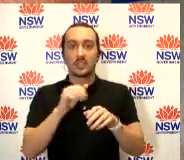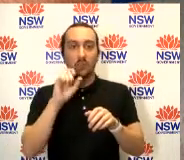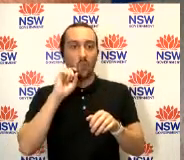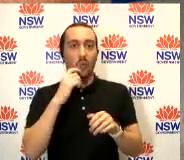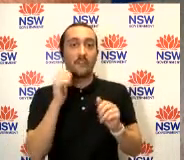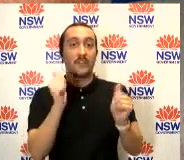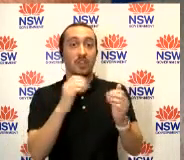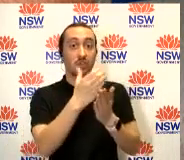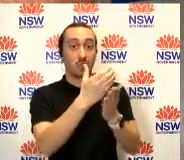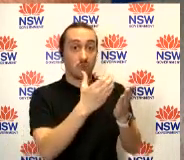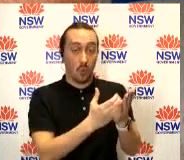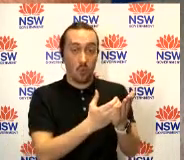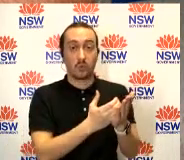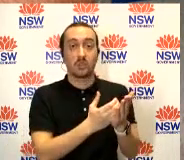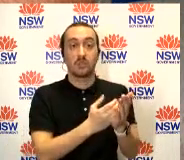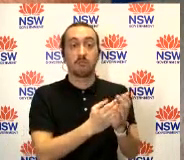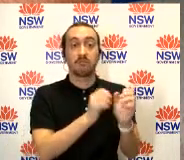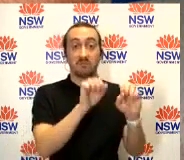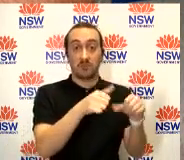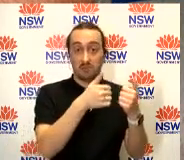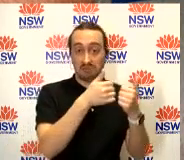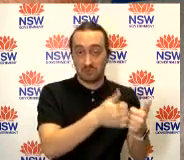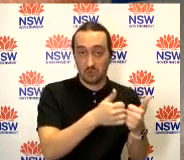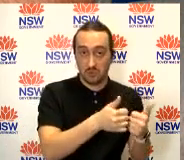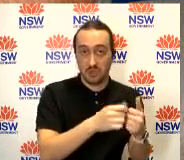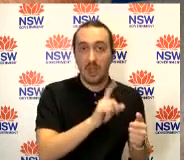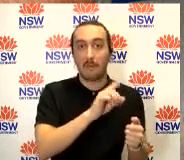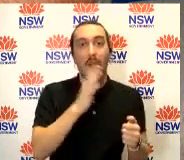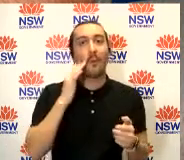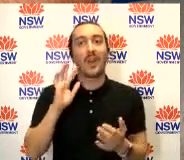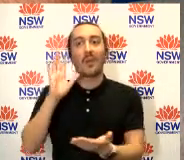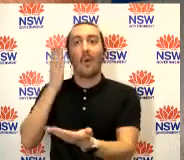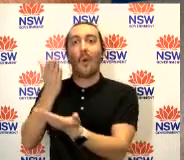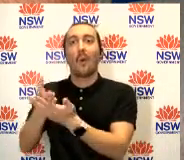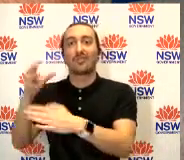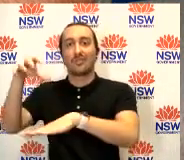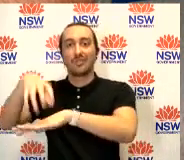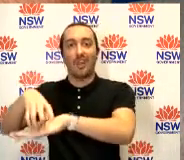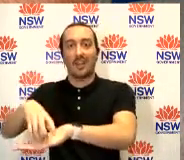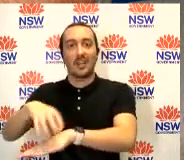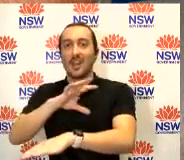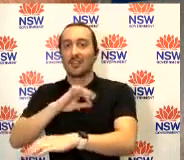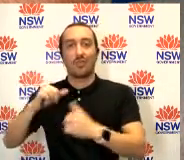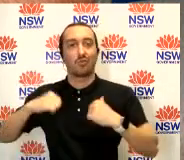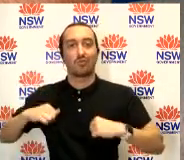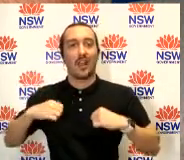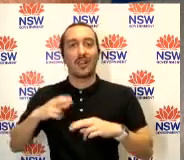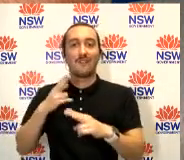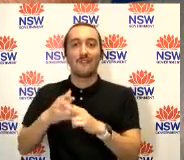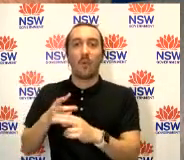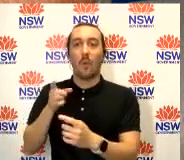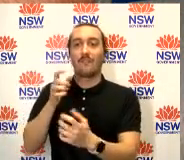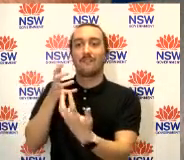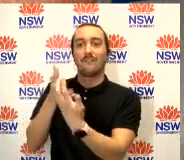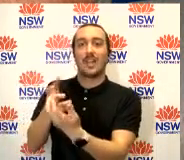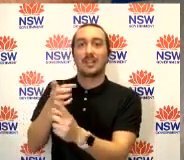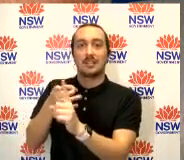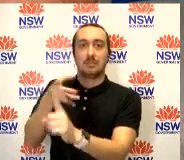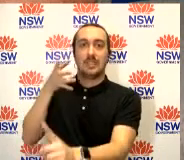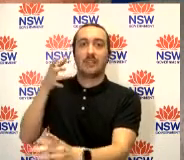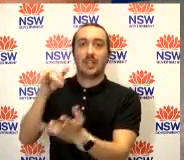You've done a training course, that's good, and they've got some familiarity of heights, but they are not trained to a level where they can do their job properly just by that course